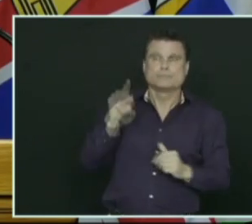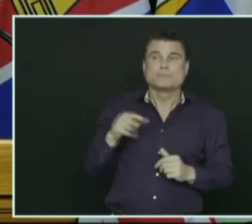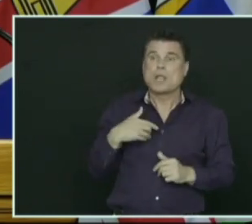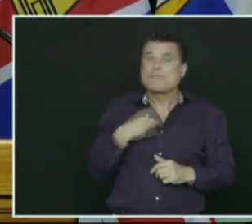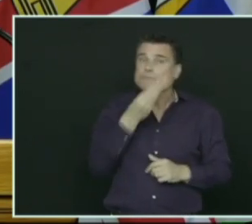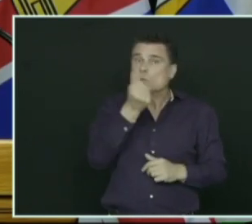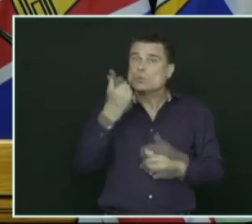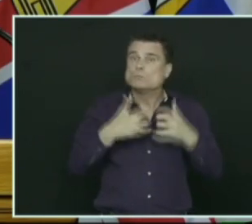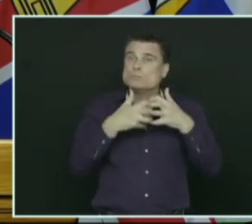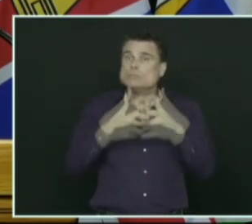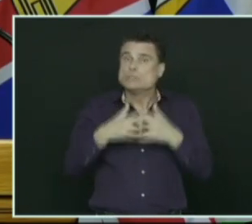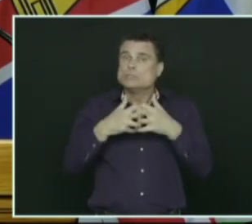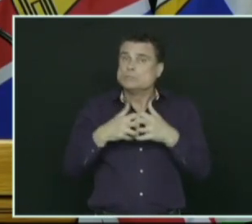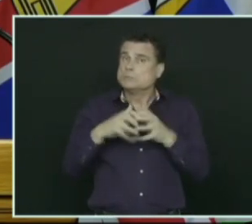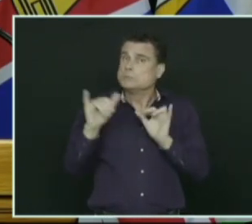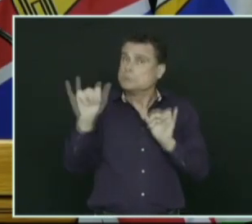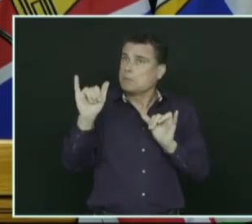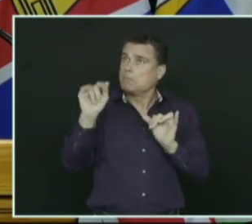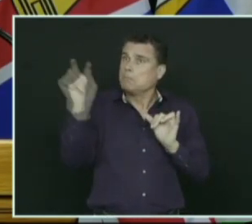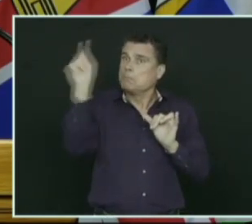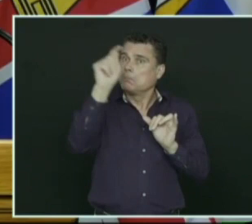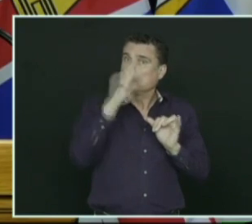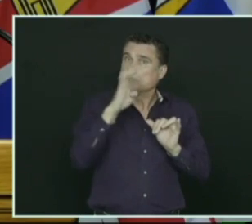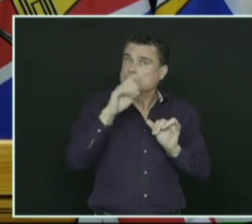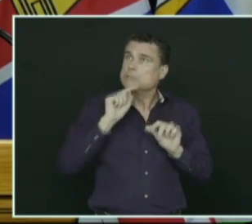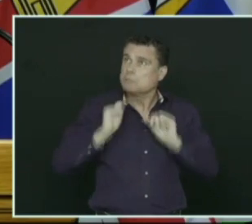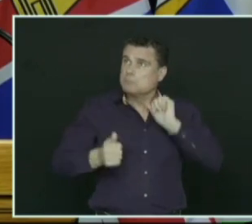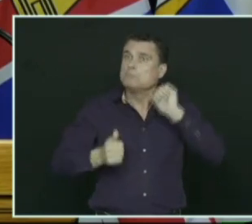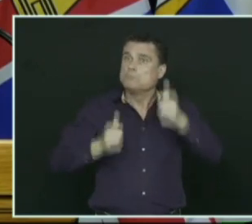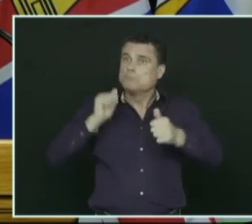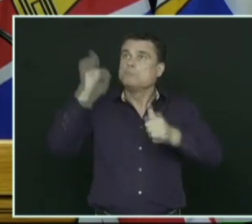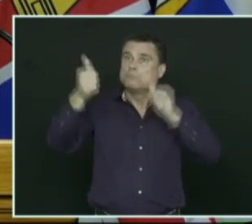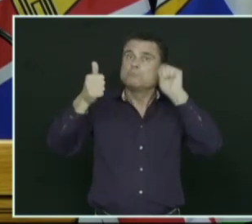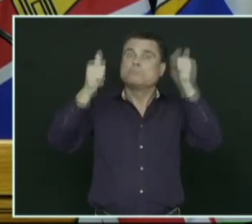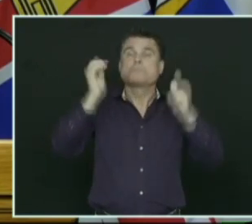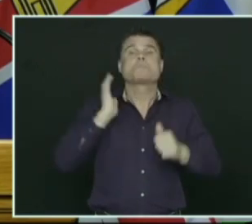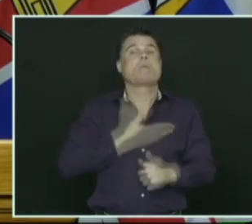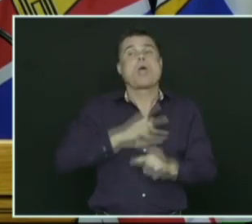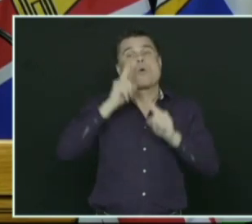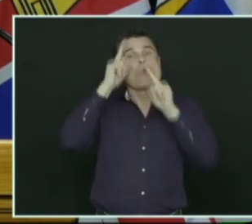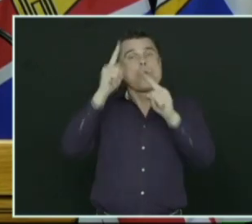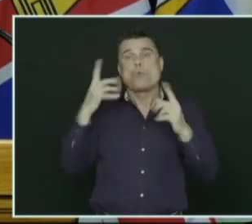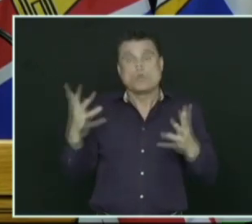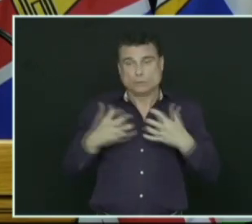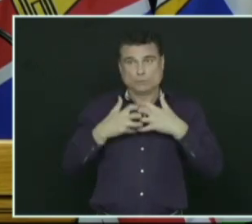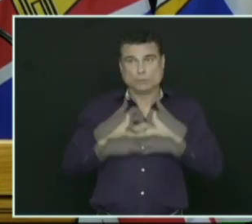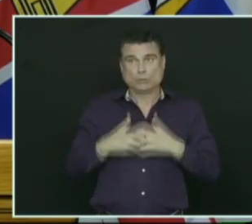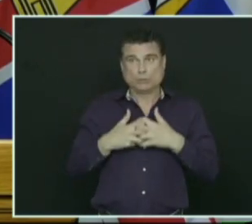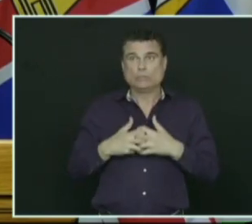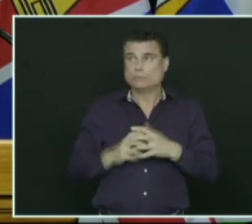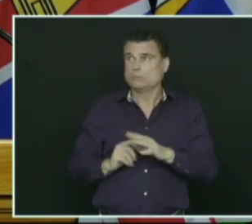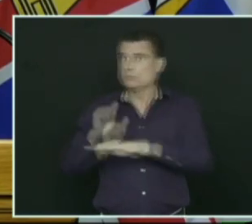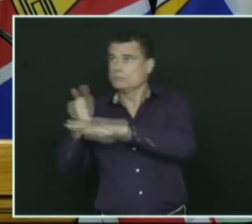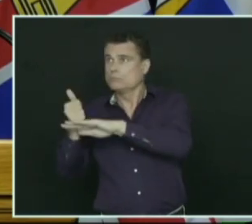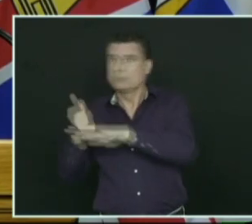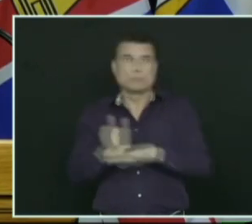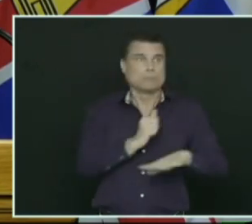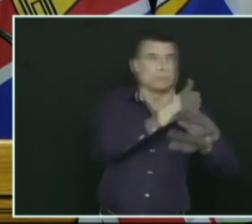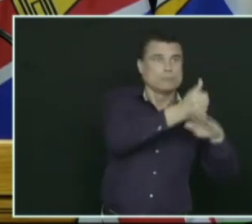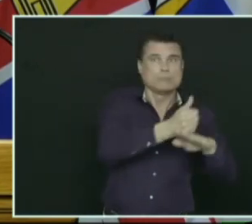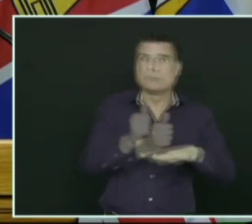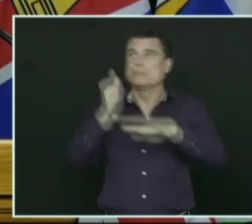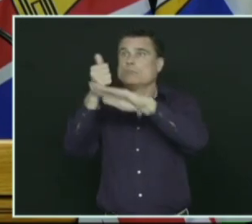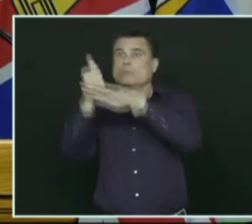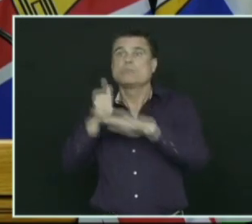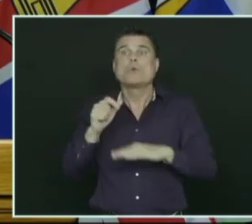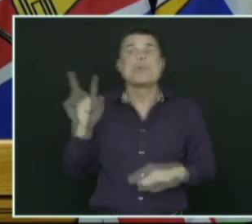focused on is how we can supplement our understanding of this pandemic in British Columbia with serology testing. And I'm